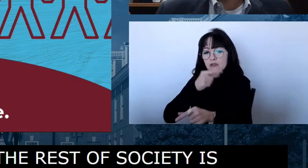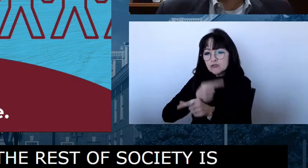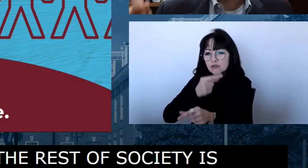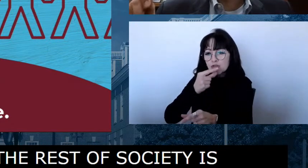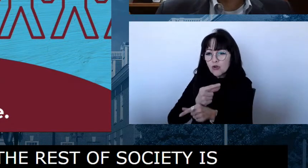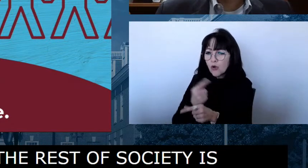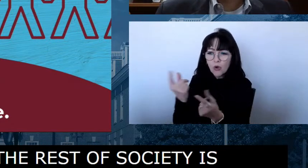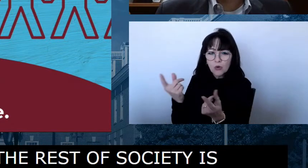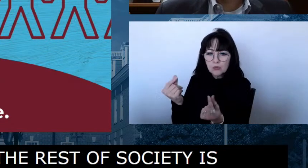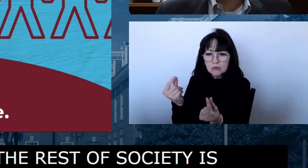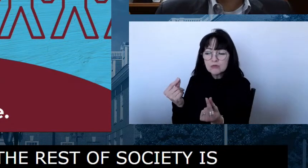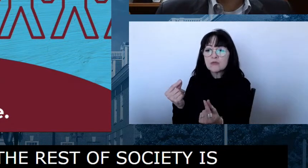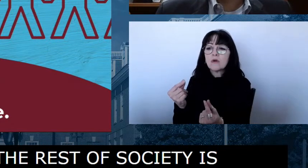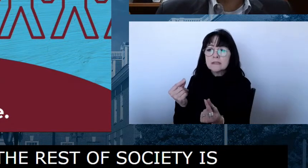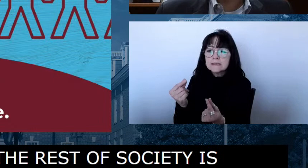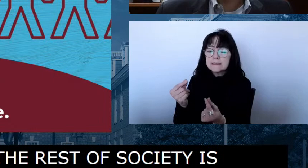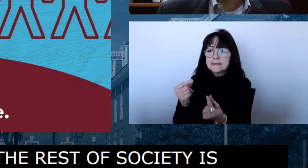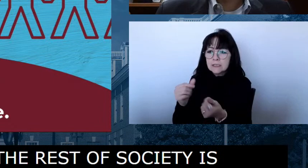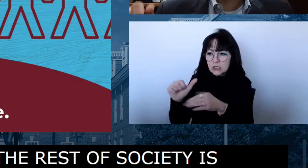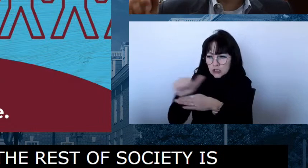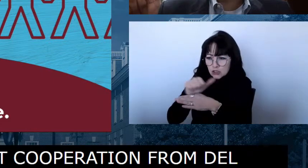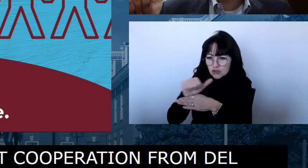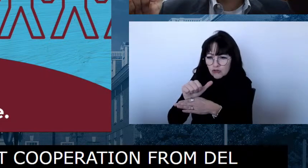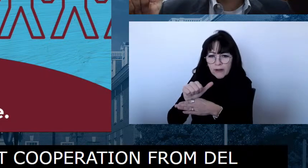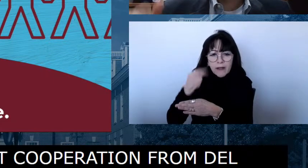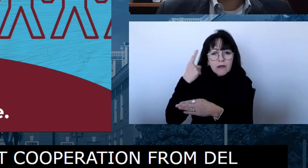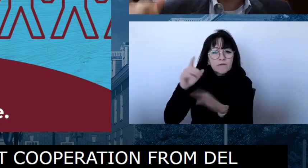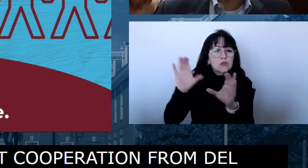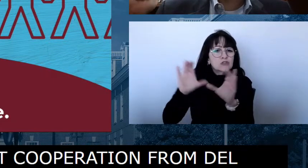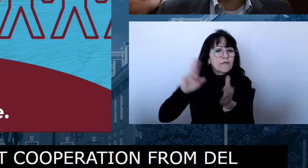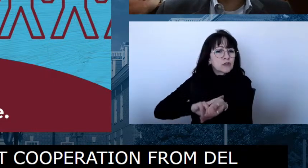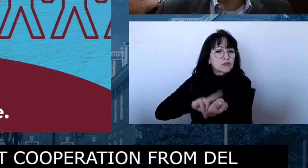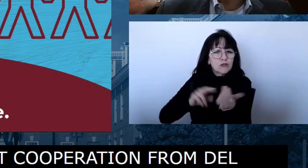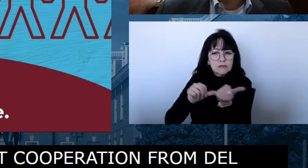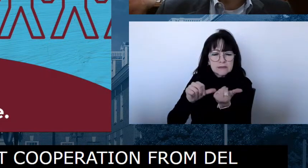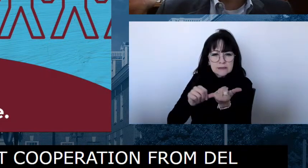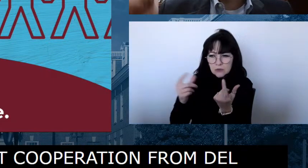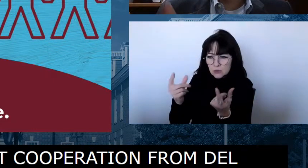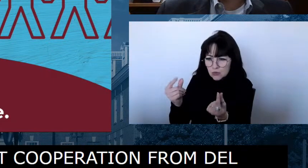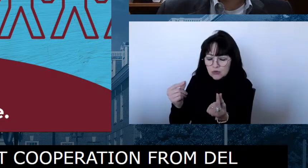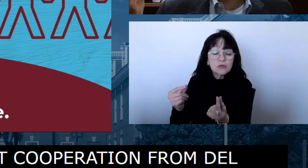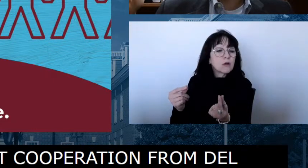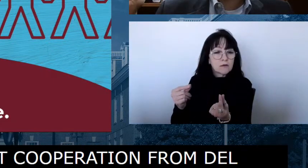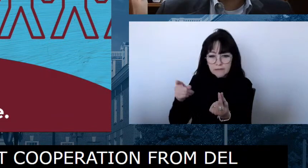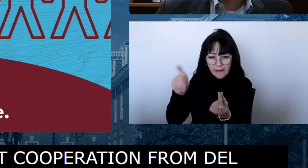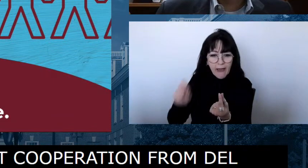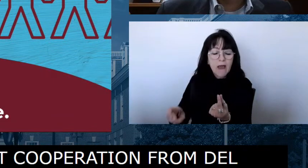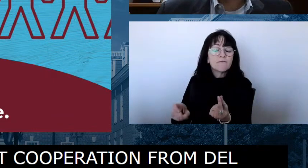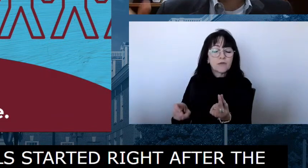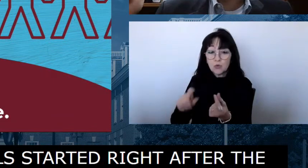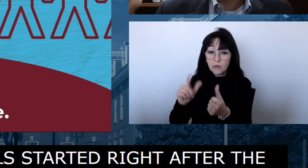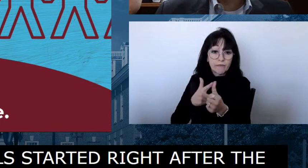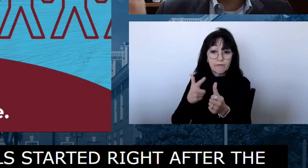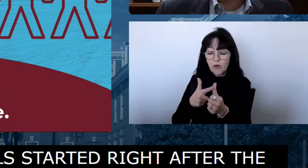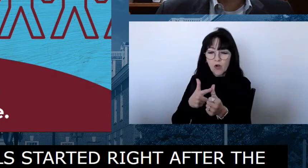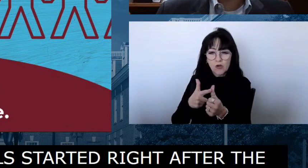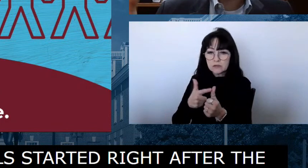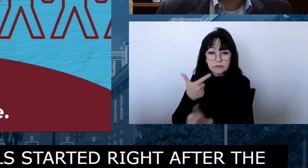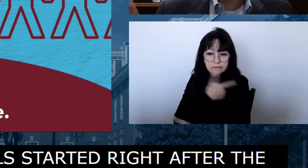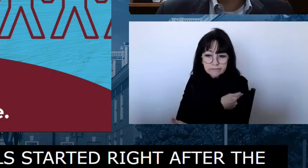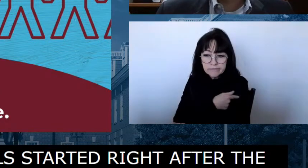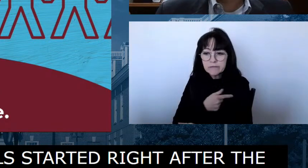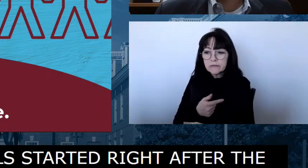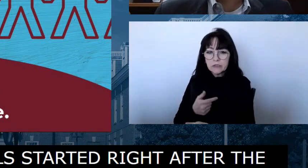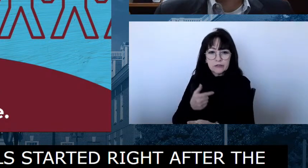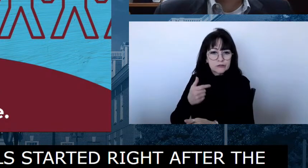Tech. Those individuals started right after the holiday. We had to get them their backgrounds, their drug tests, their immunizations. They went through the